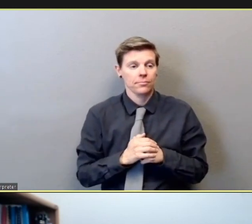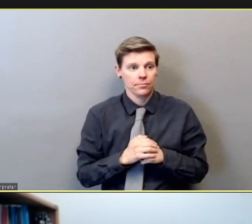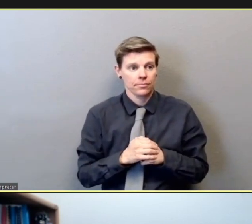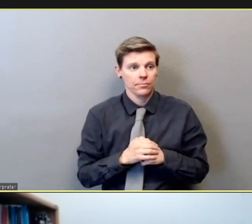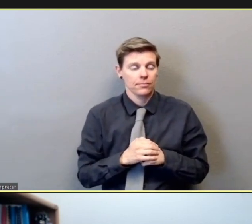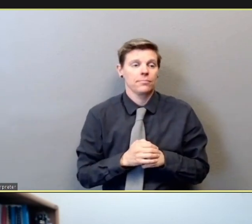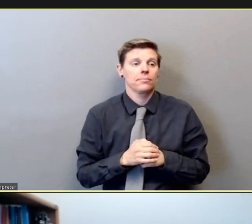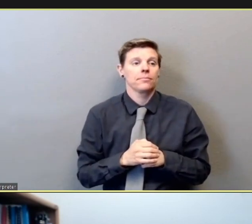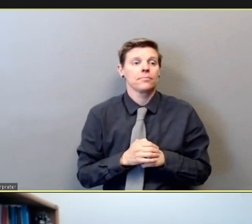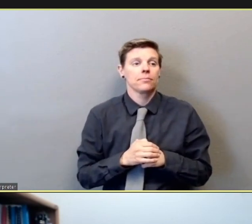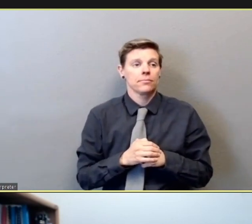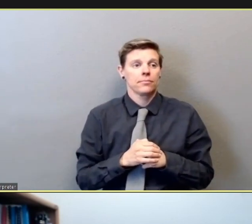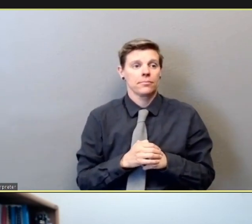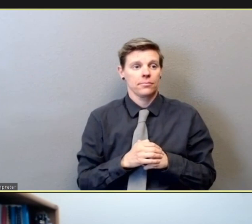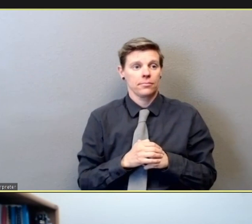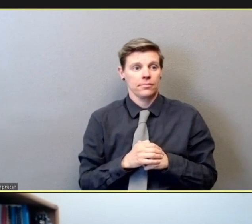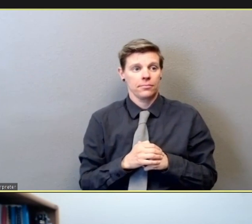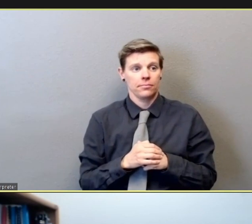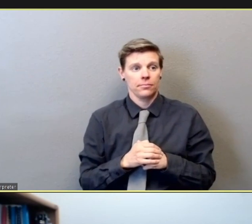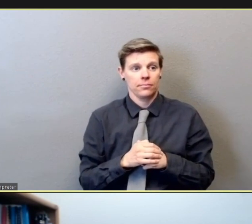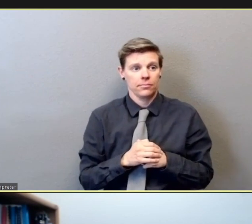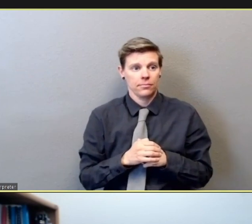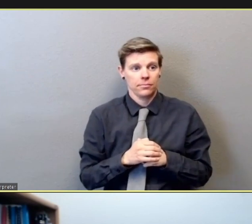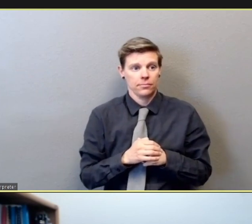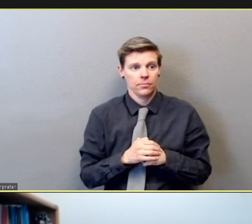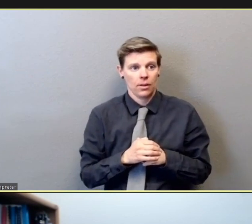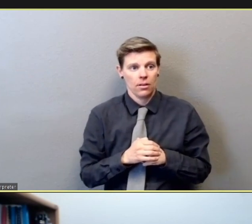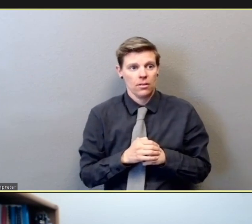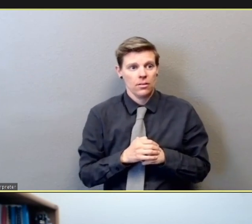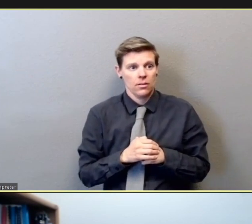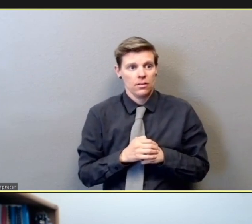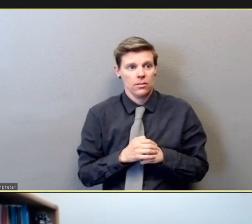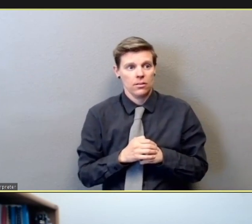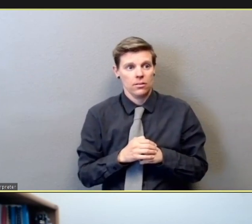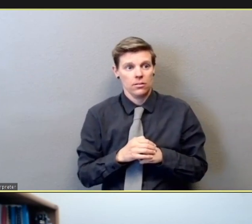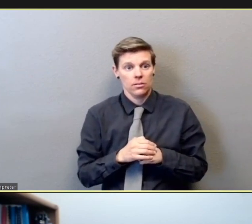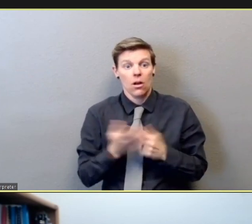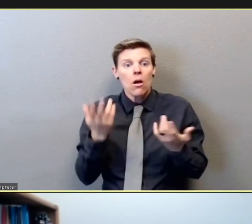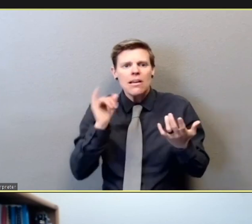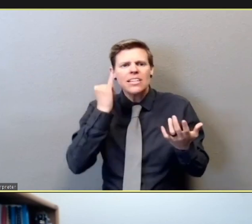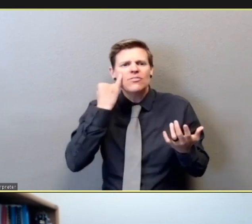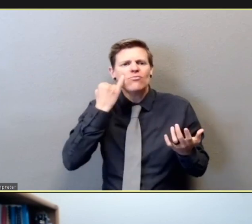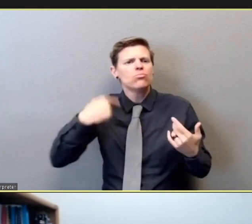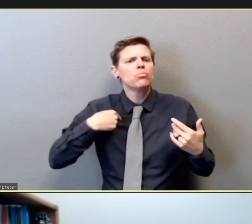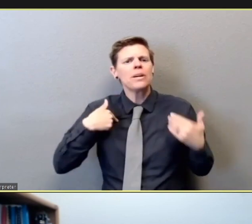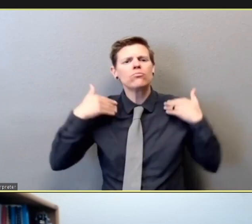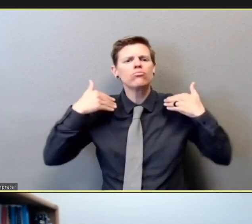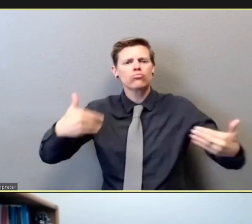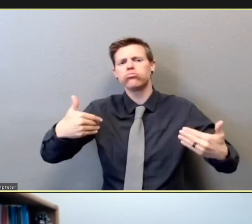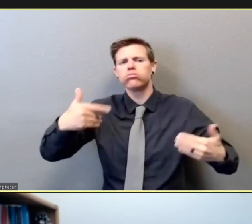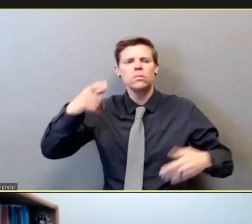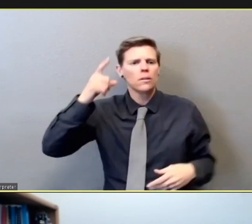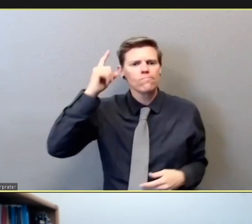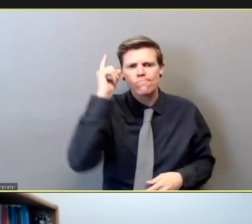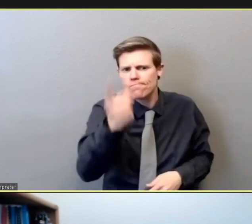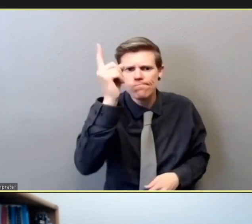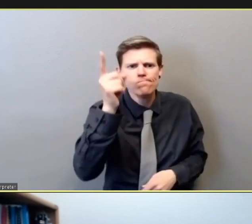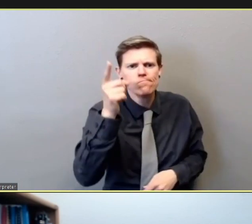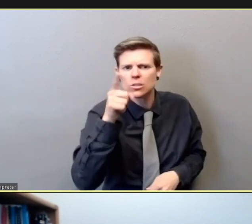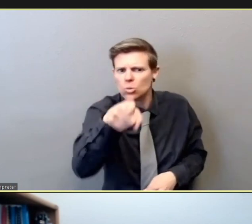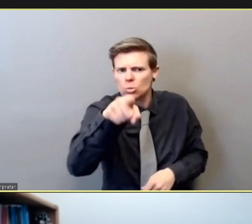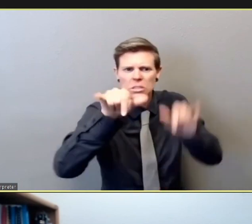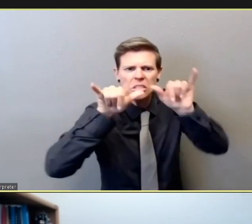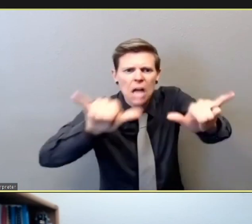from anywhere. And so we never felt like we came across a great metric to verify